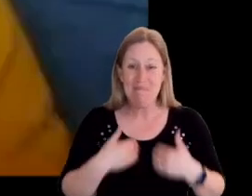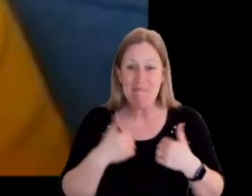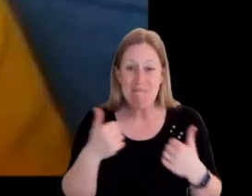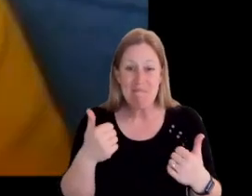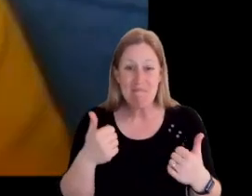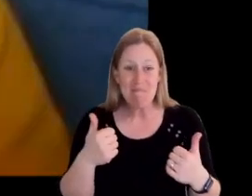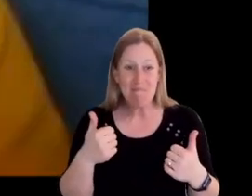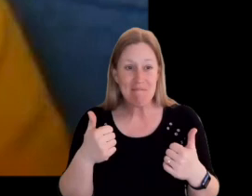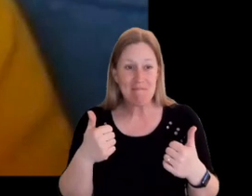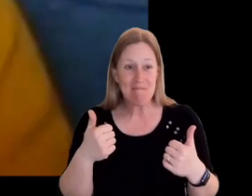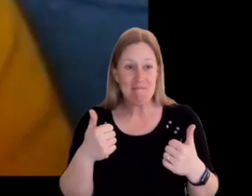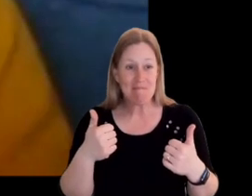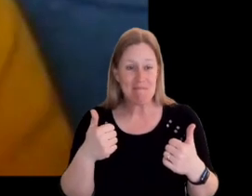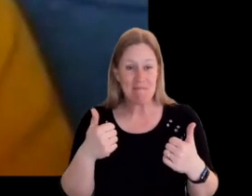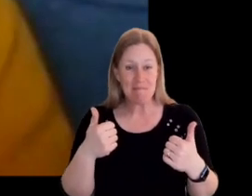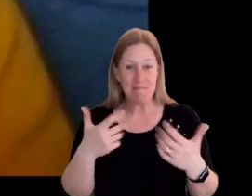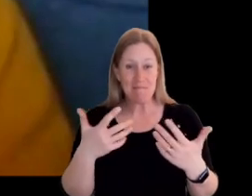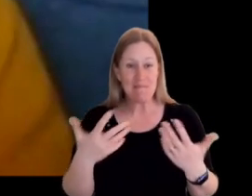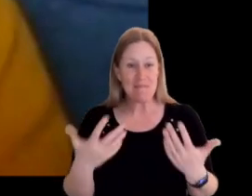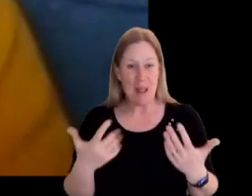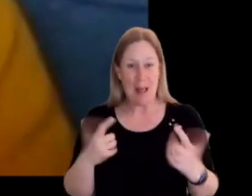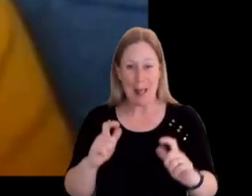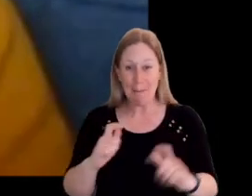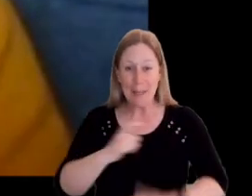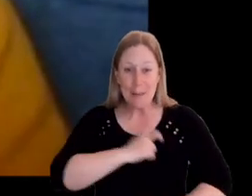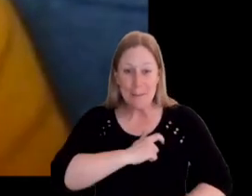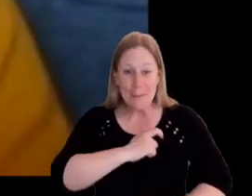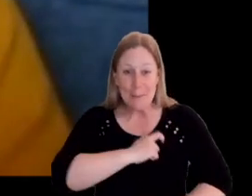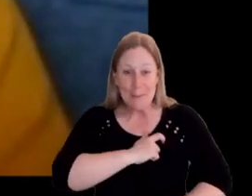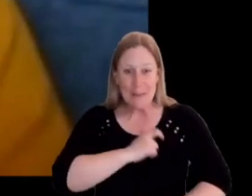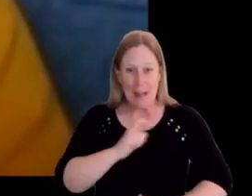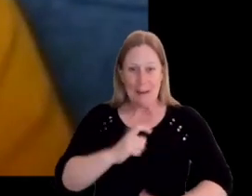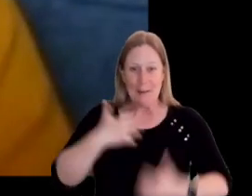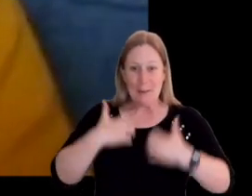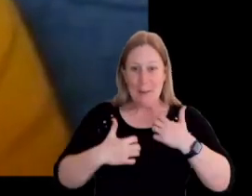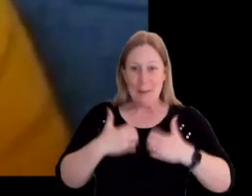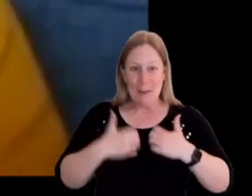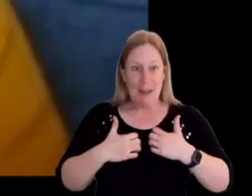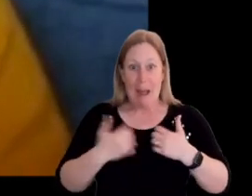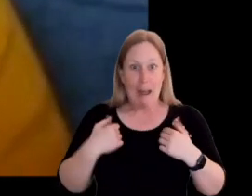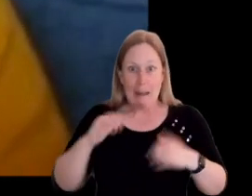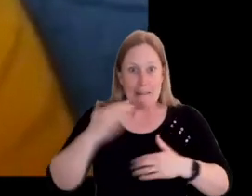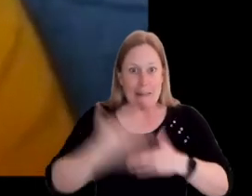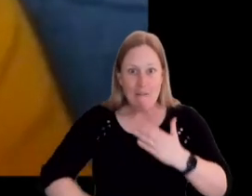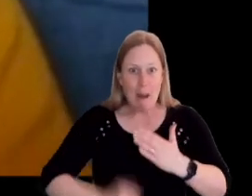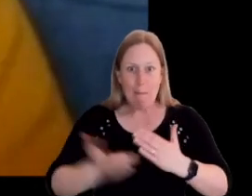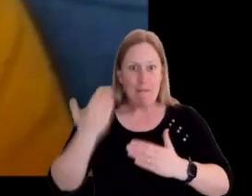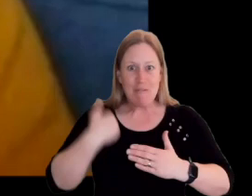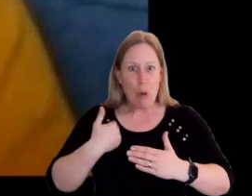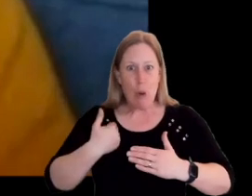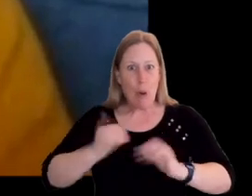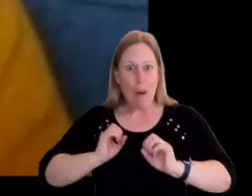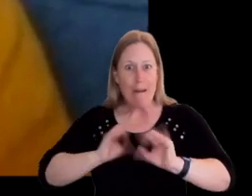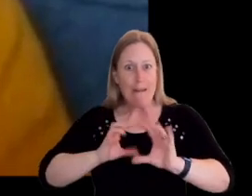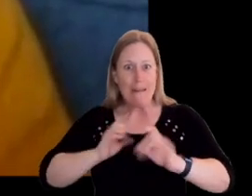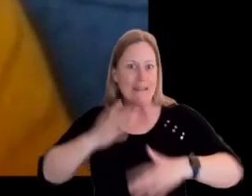Yeah, I'm fine. I'm well, nervous and excited, really. I haven't done one of these